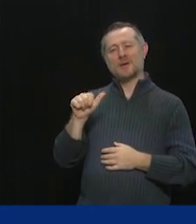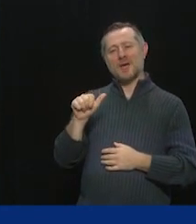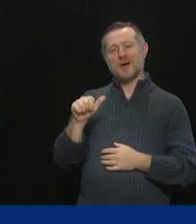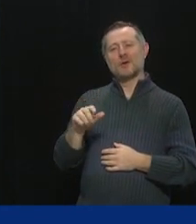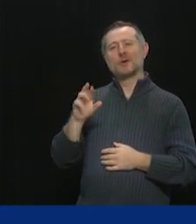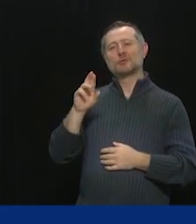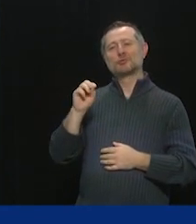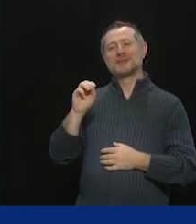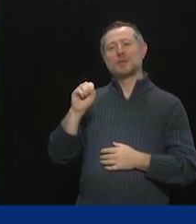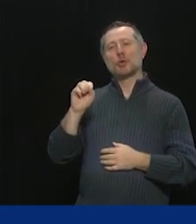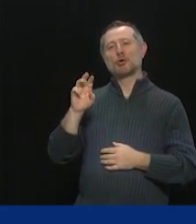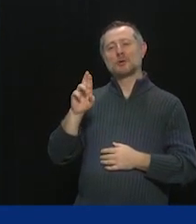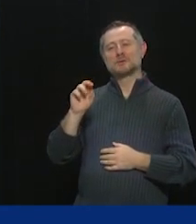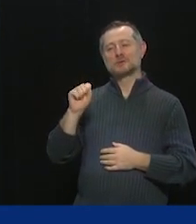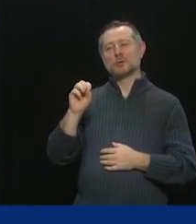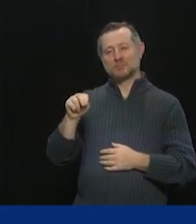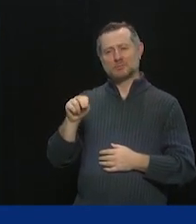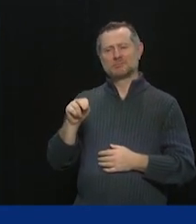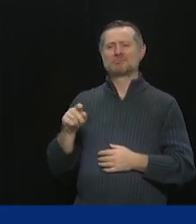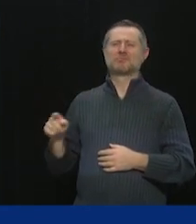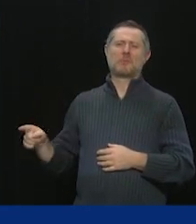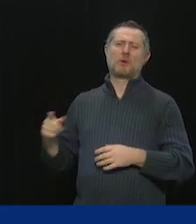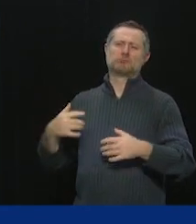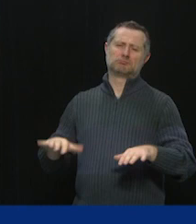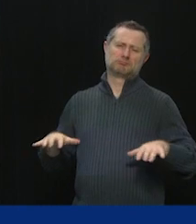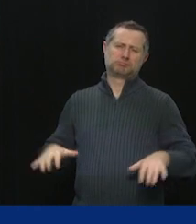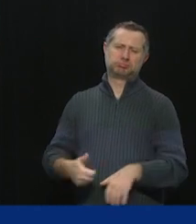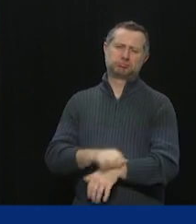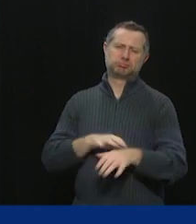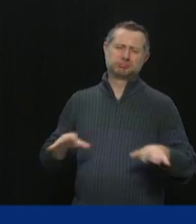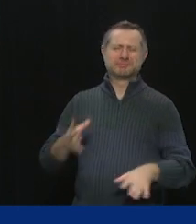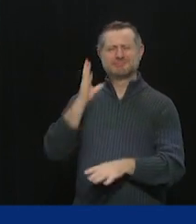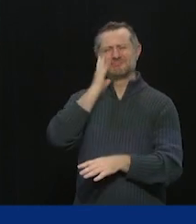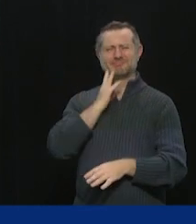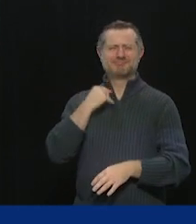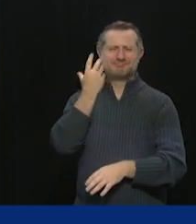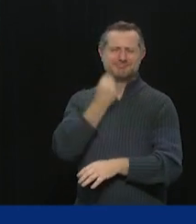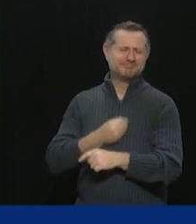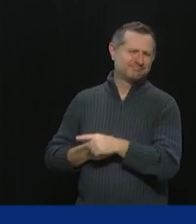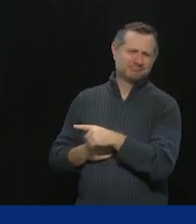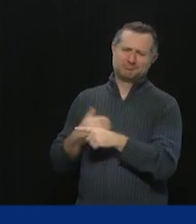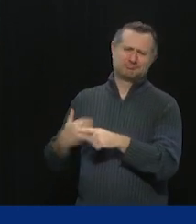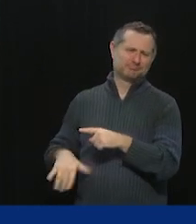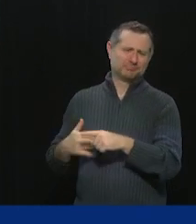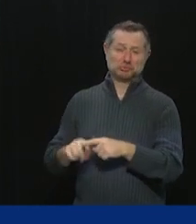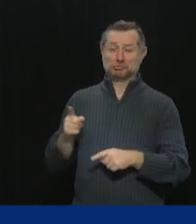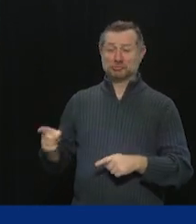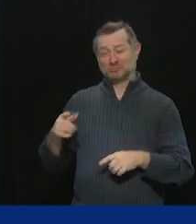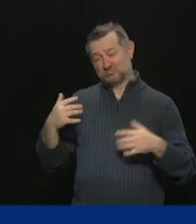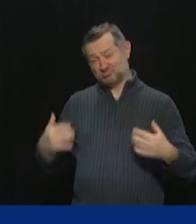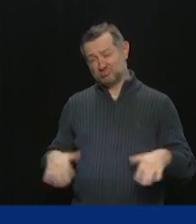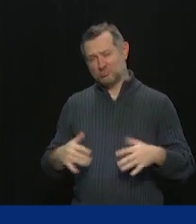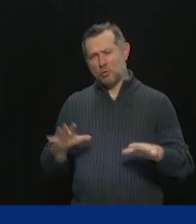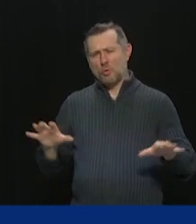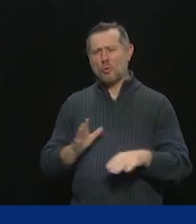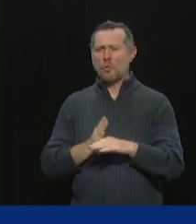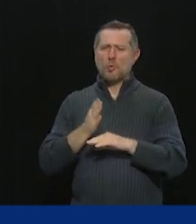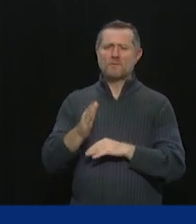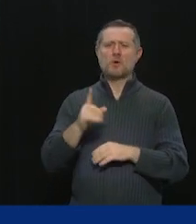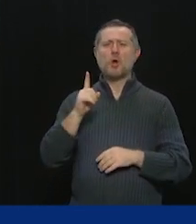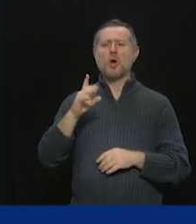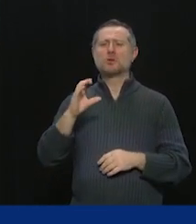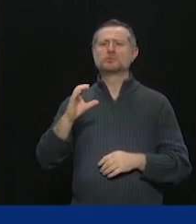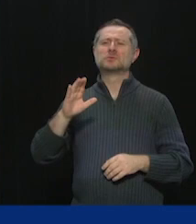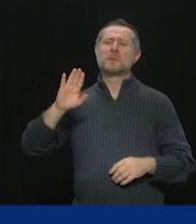back again. What she had to do to allocate over $100 billion of assistance to people in their time of need during